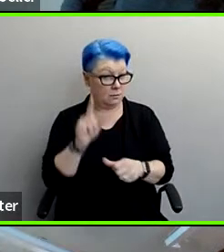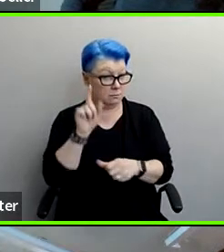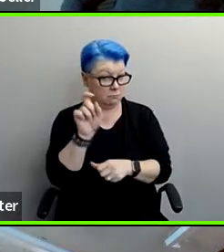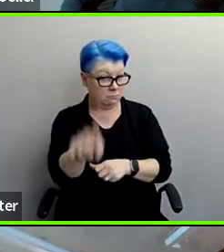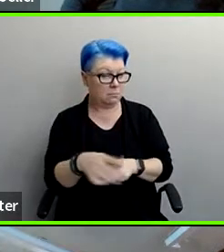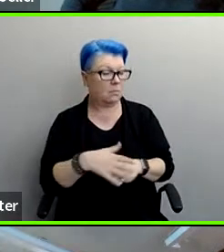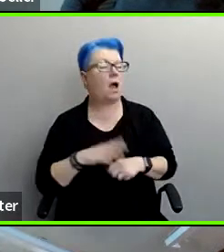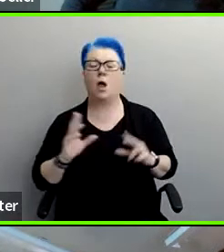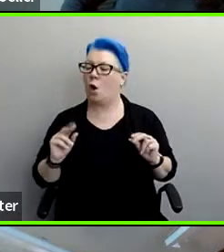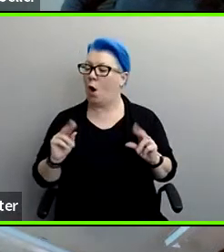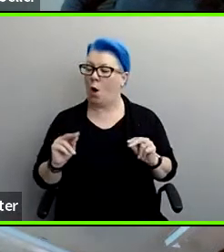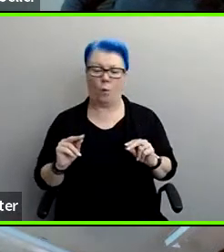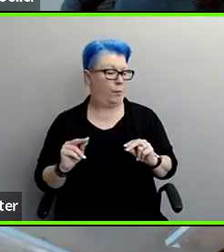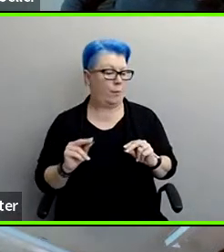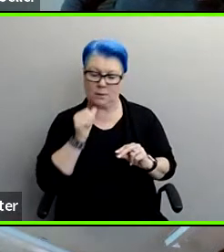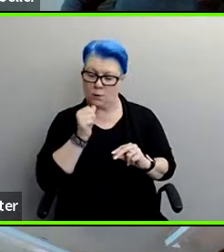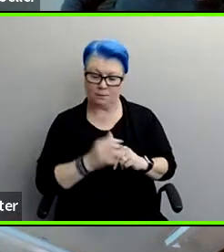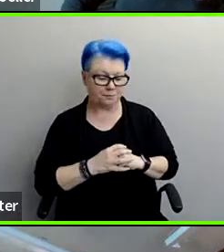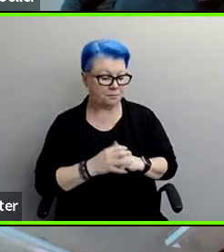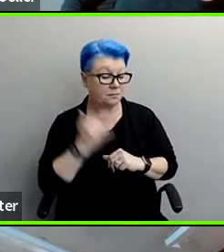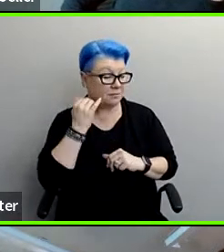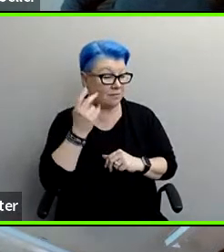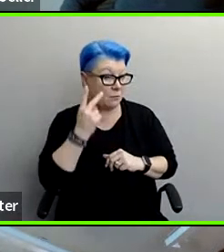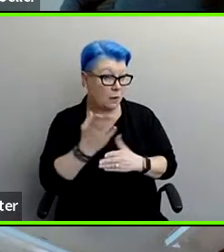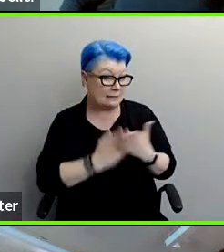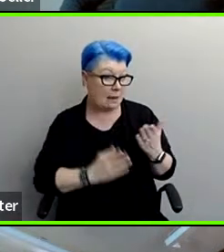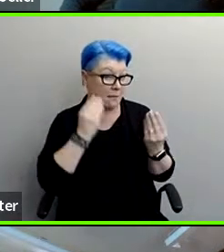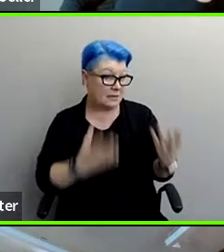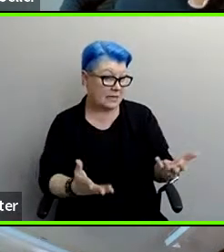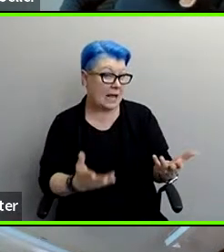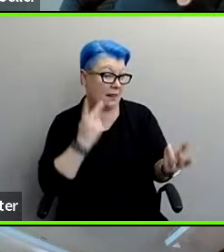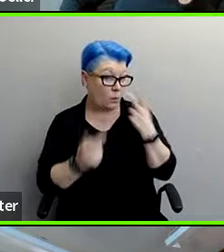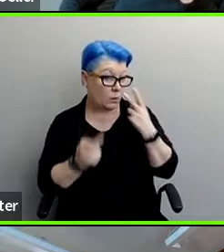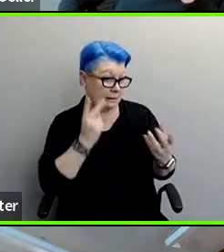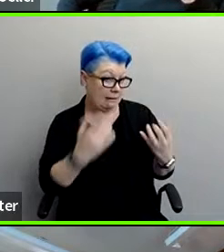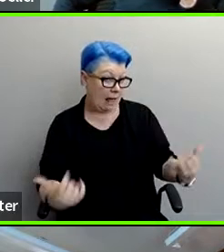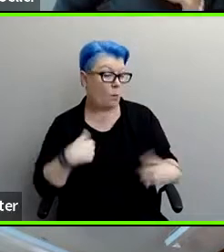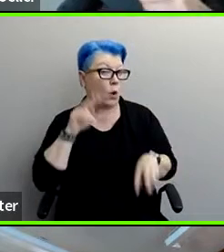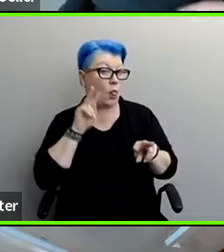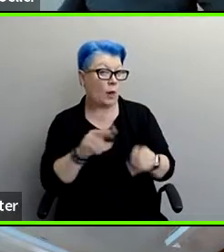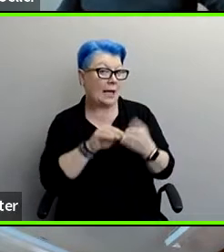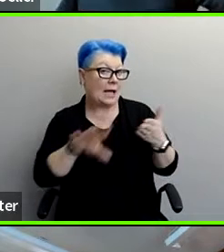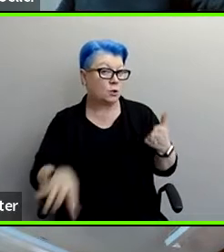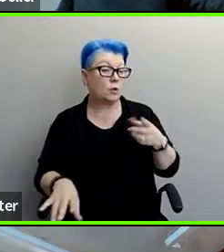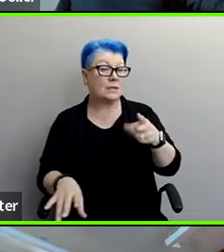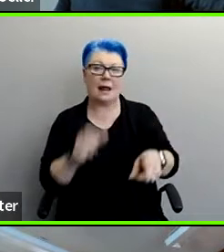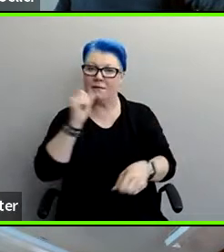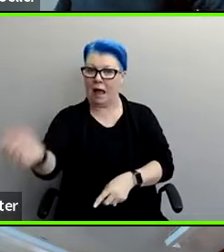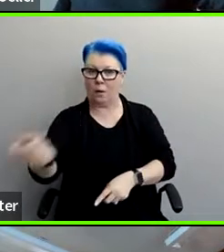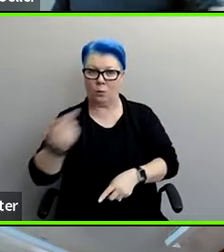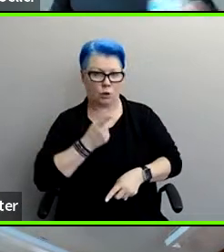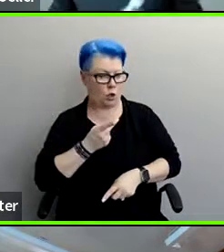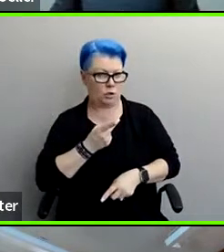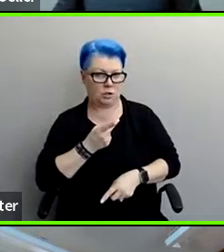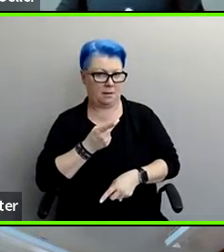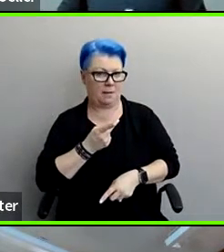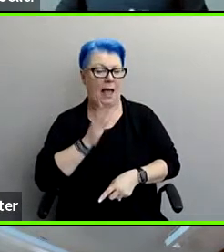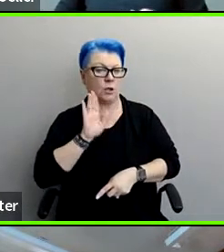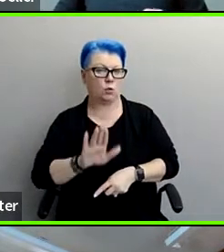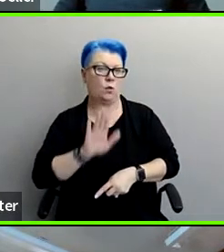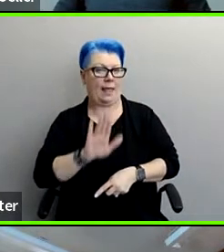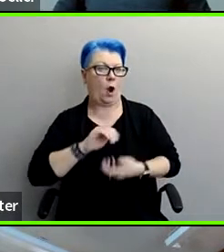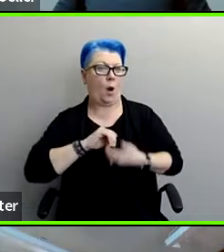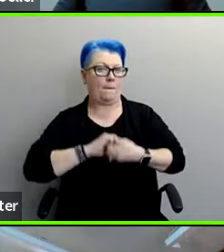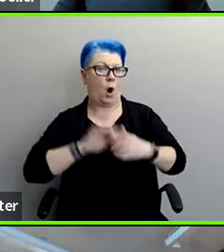you look at some of the data that is out there, they're actually looking at students that have not returned to certain partner districts that were